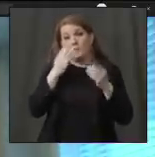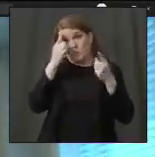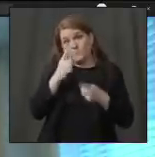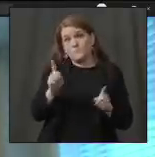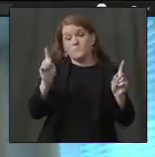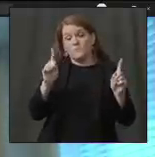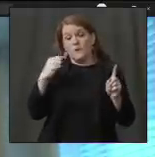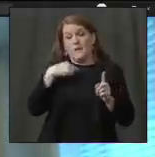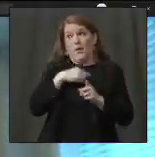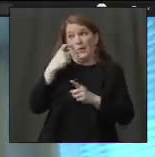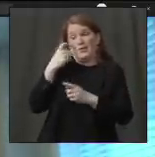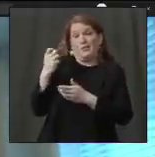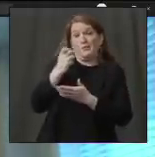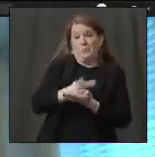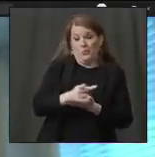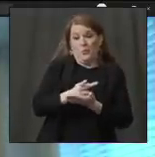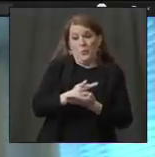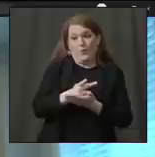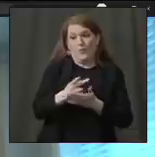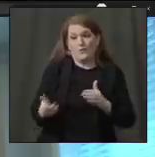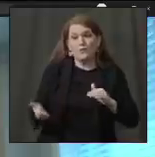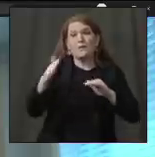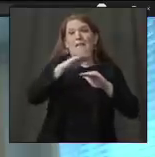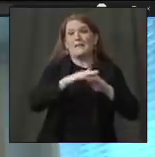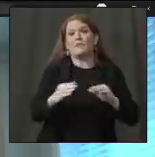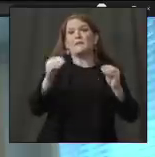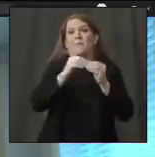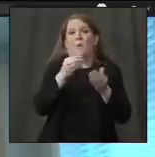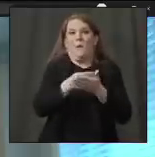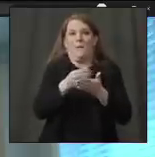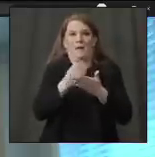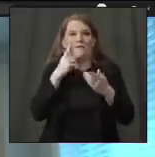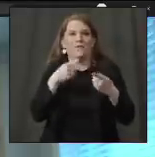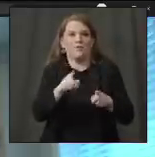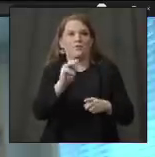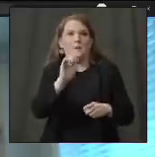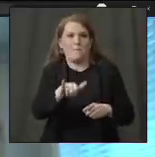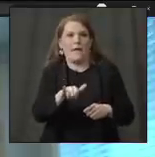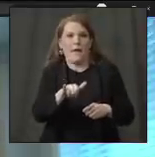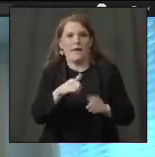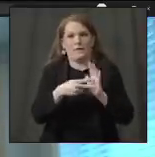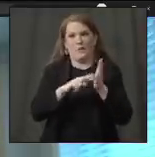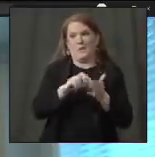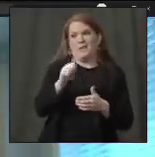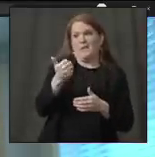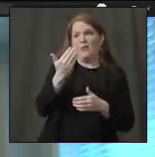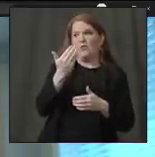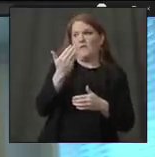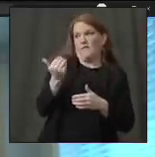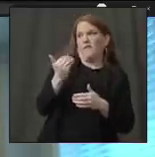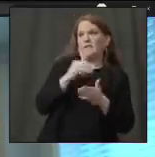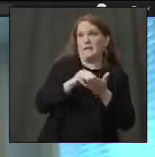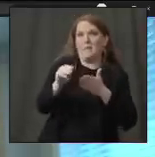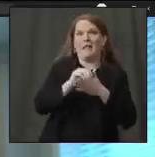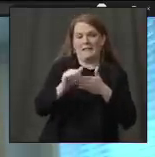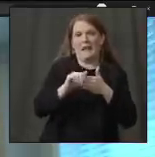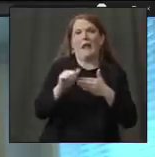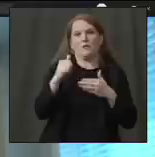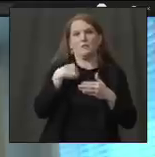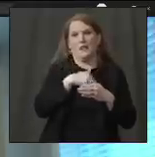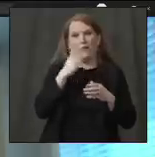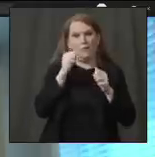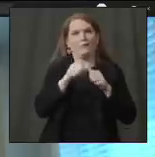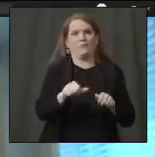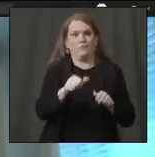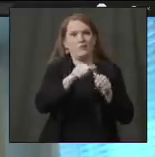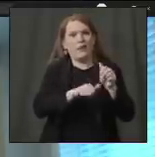add another increased allotment in the month of May. So another $15 million will go onto the EBT cards for families in the